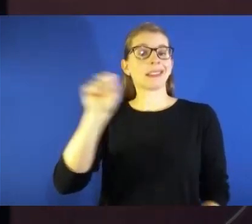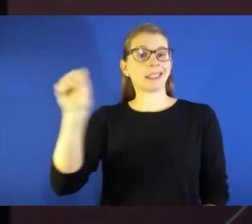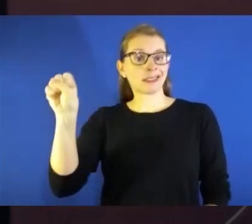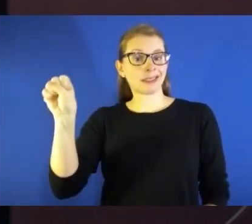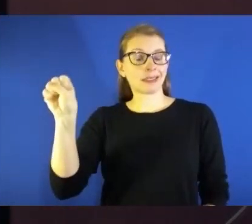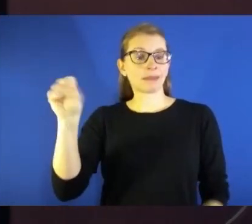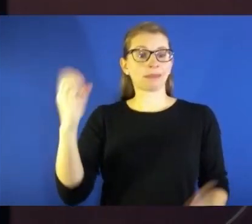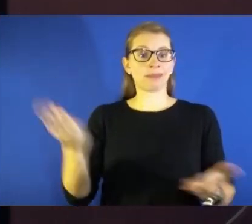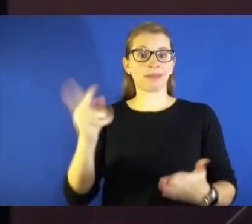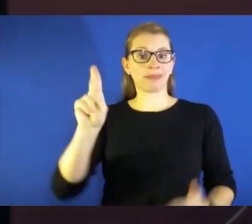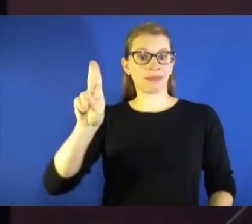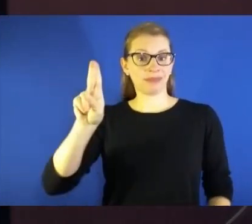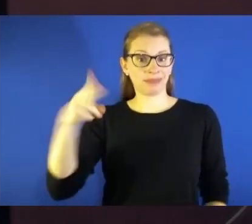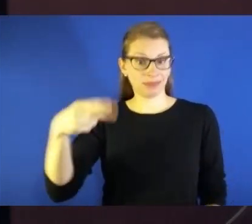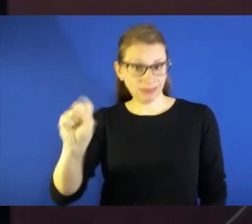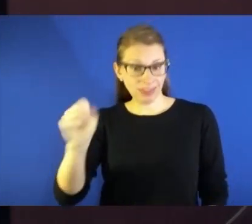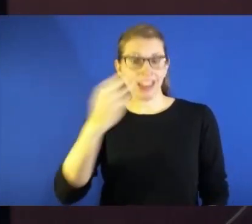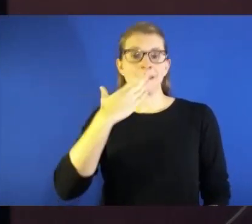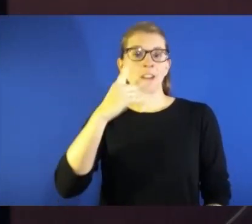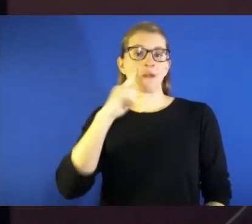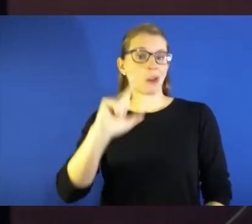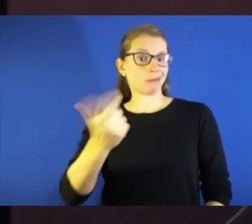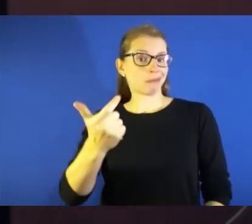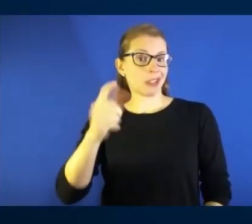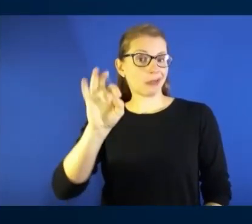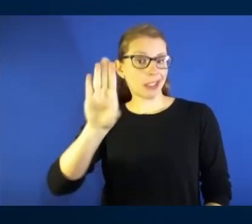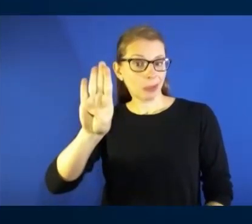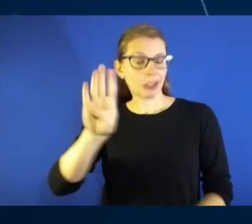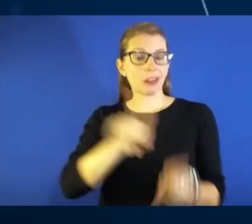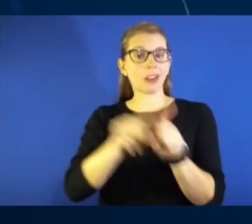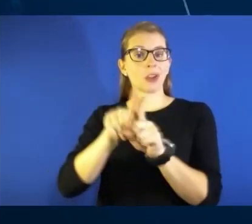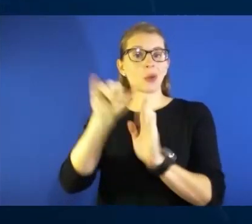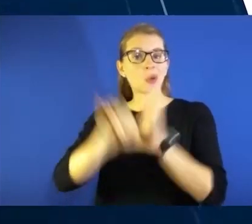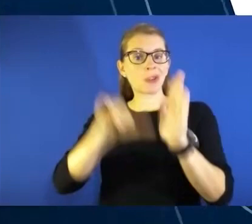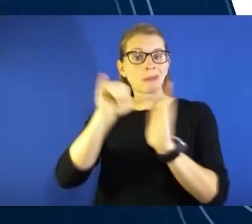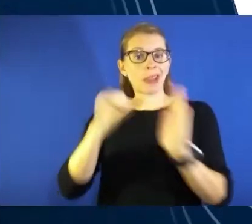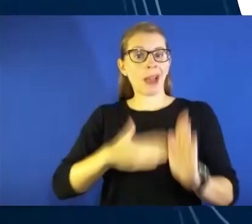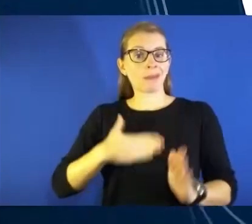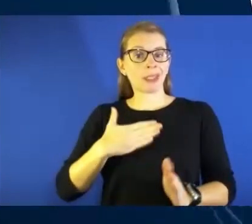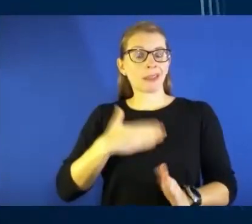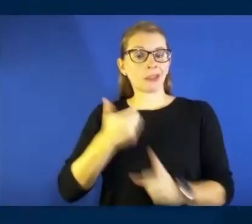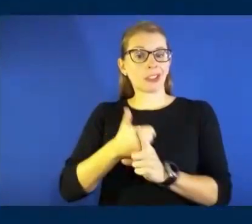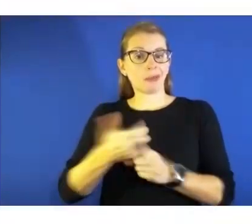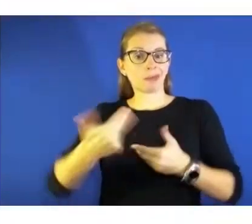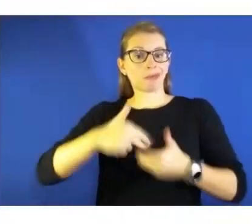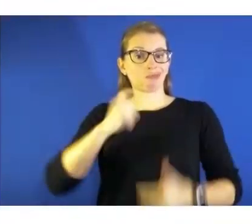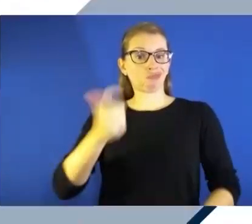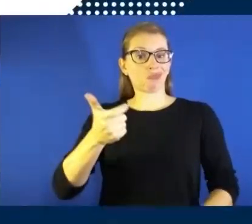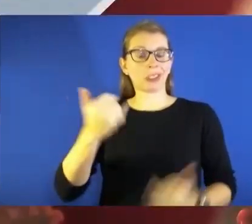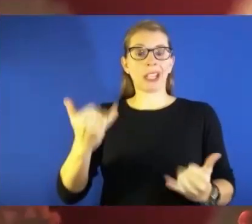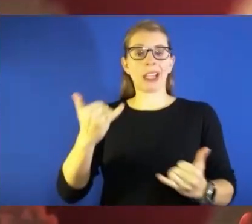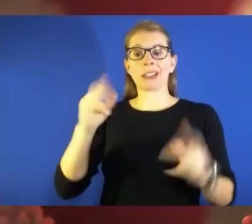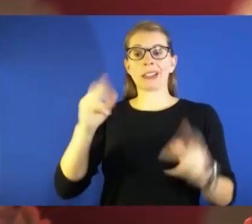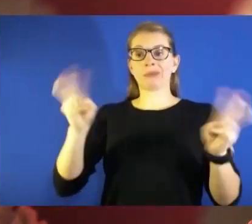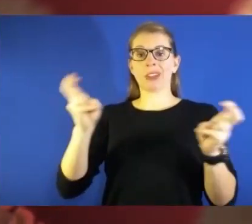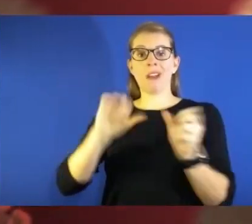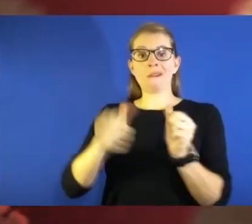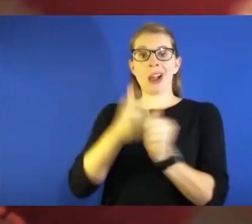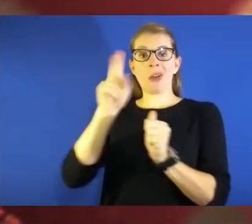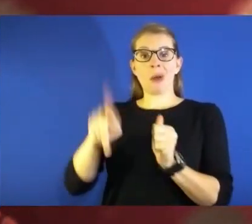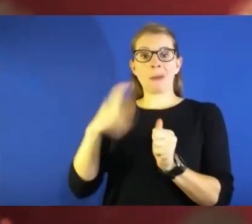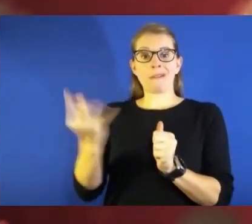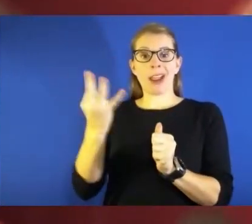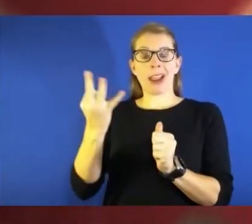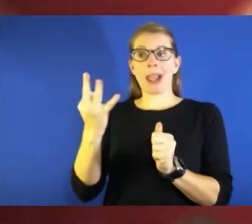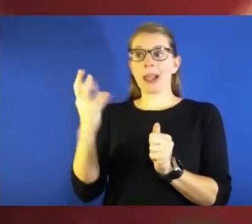everyone joining us today on Facebook and YouTube. We are glad you are with us. It is Follow-Up Friday, so that means we're going to get to some of your missed questions from earlier in the week. We've got